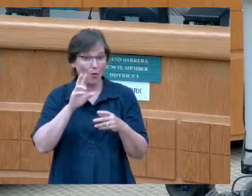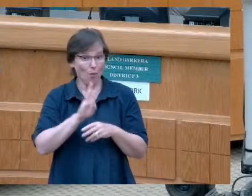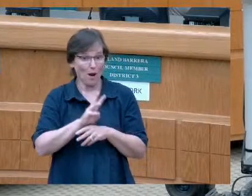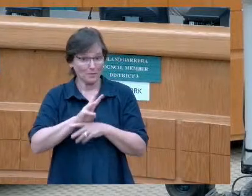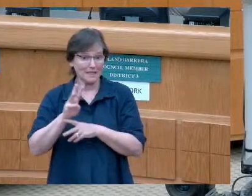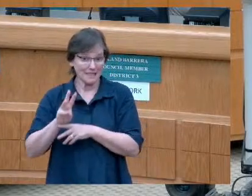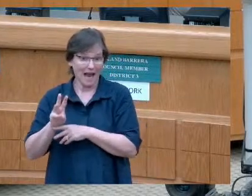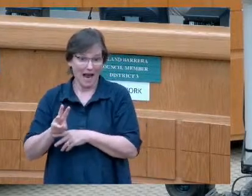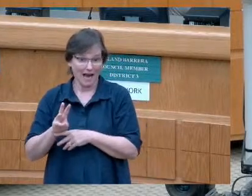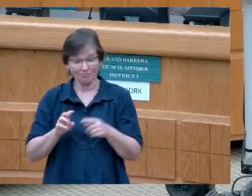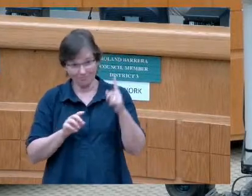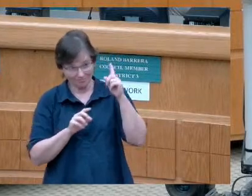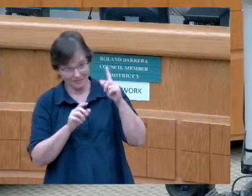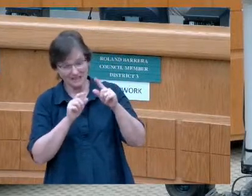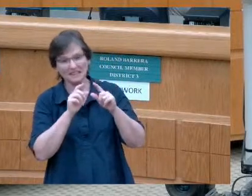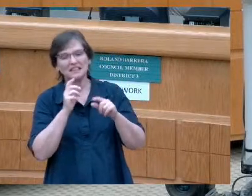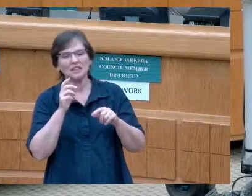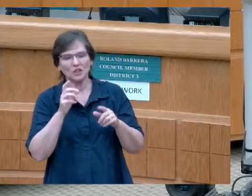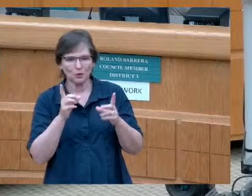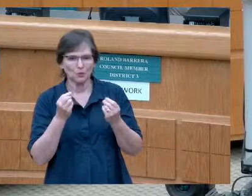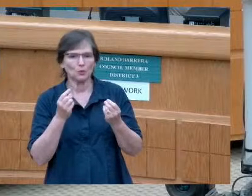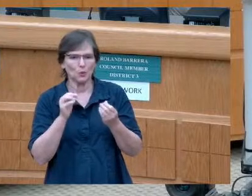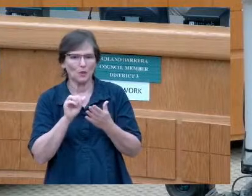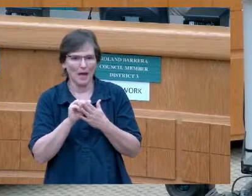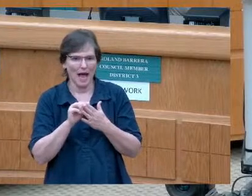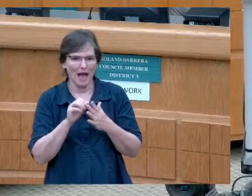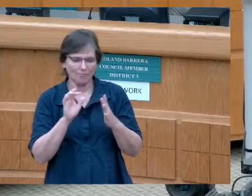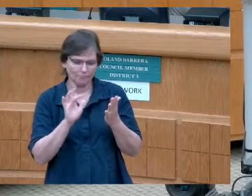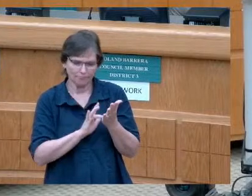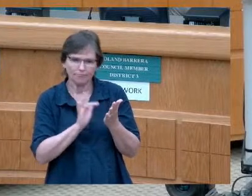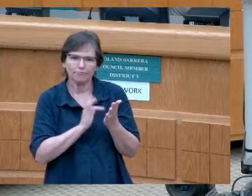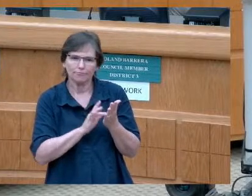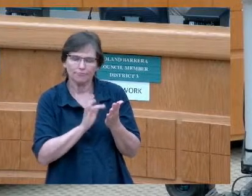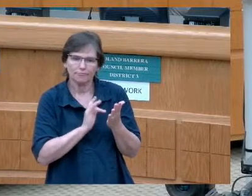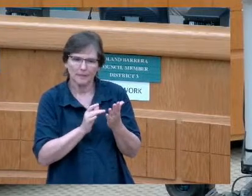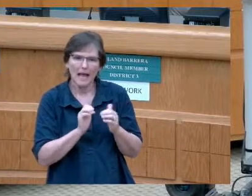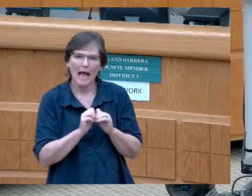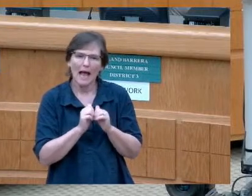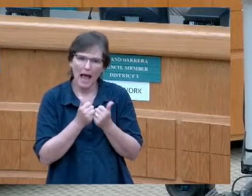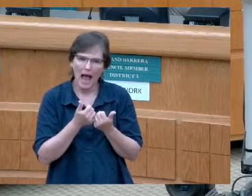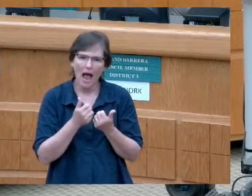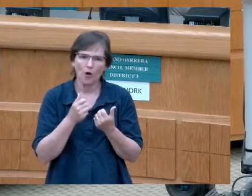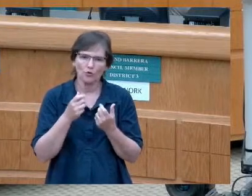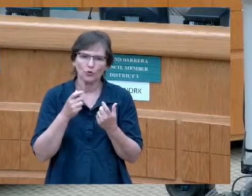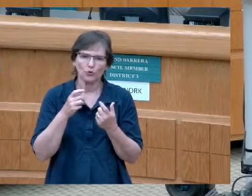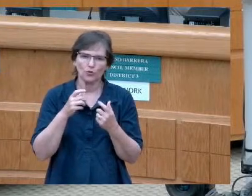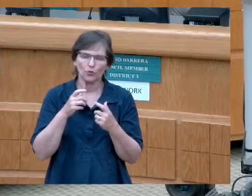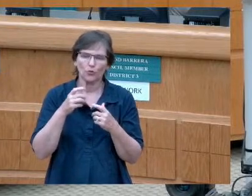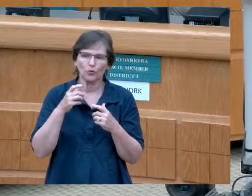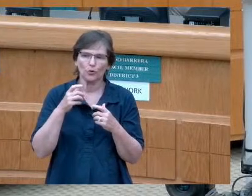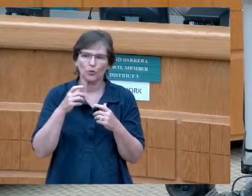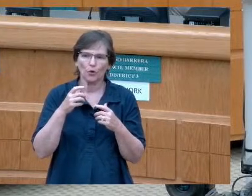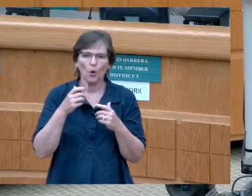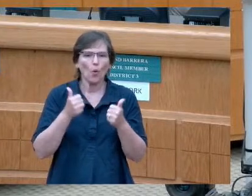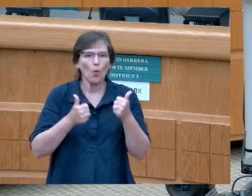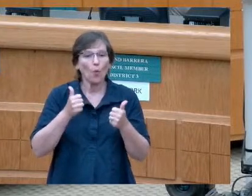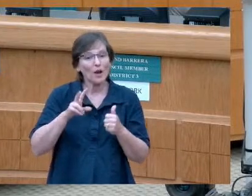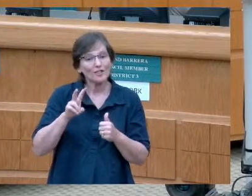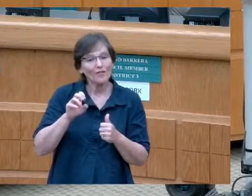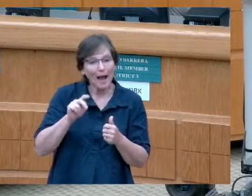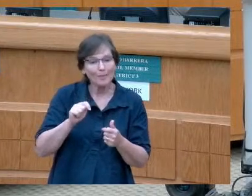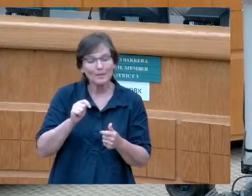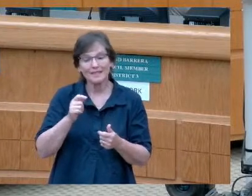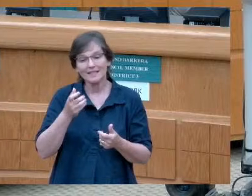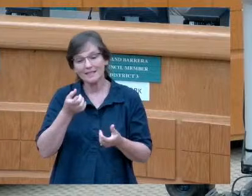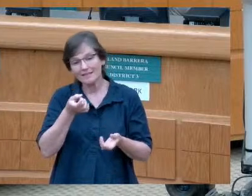www.cctexas.com/coronavirus for a list of the vitamins and tips on how to keep us all a little healthier this flu season. We'll now have the